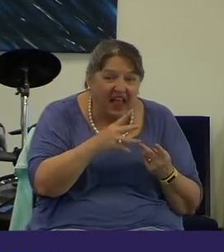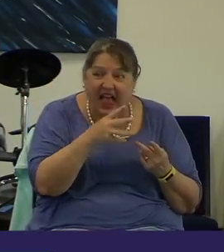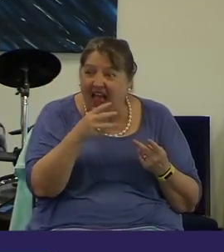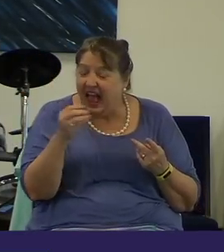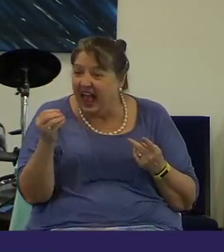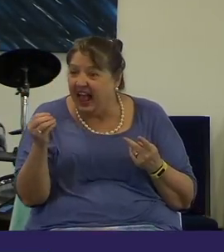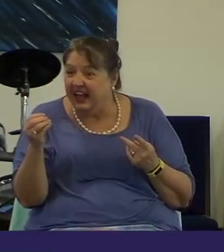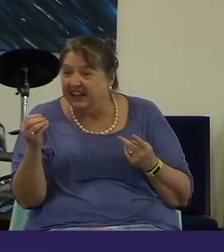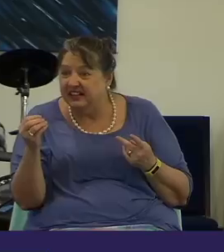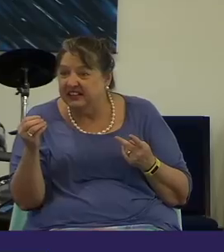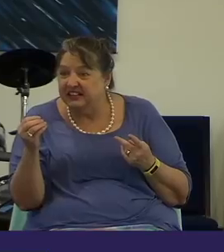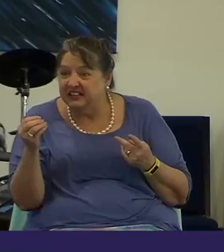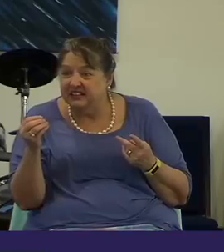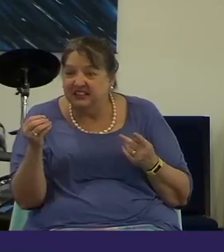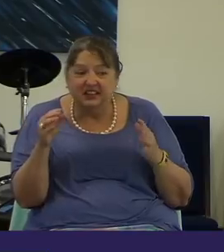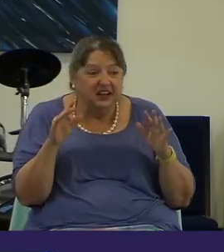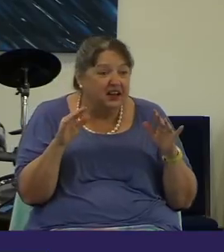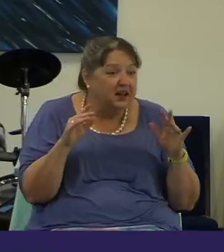what?